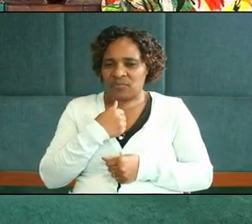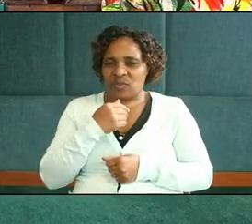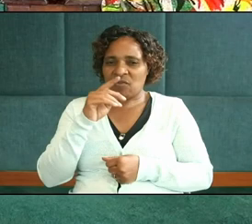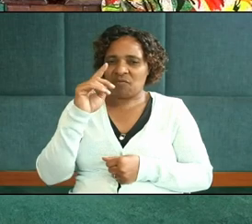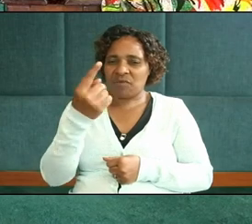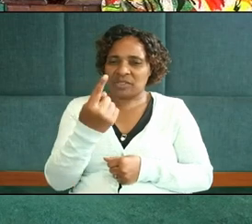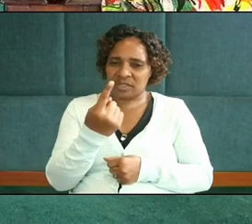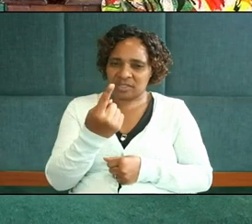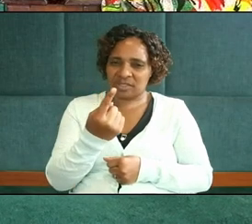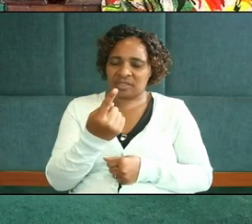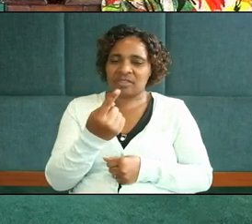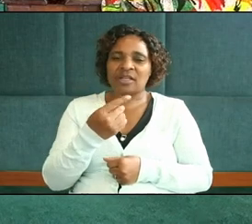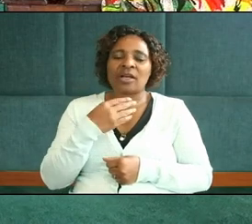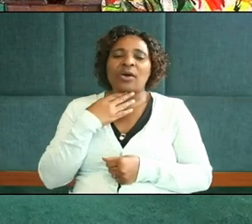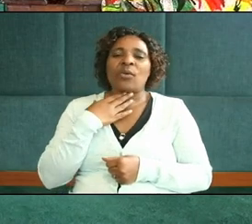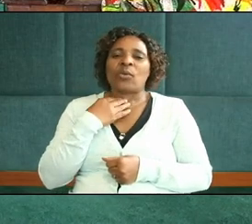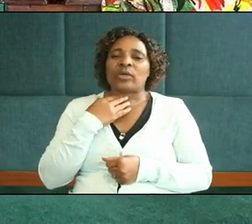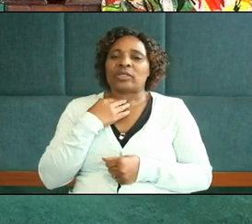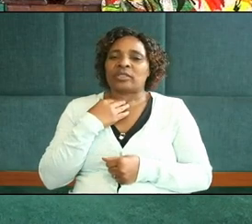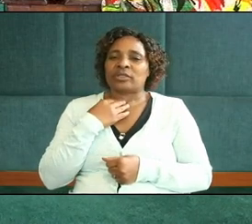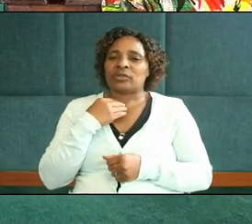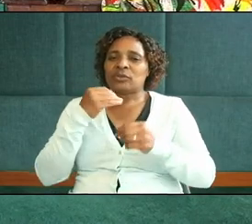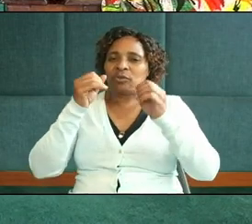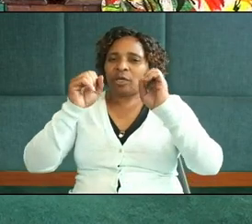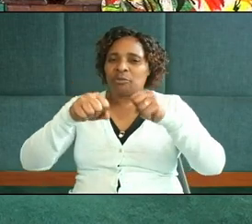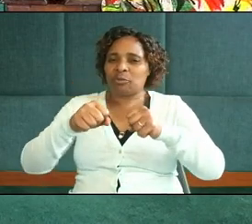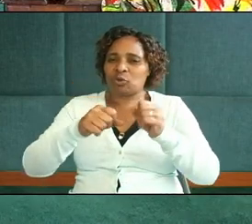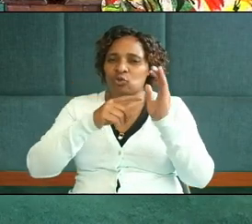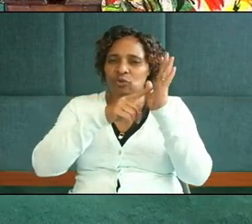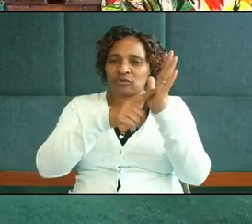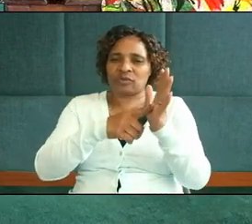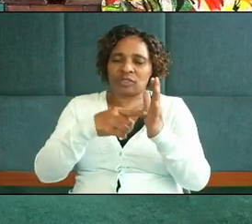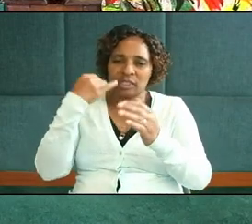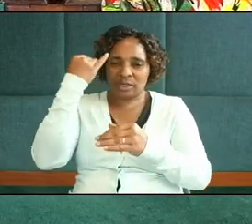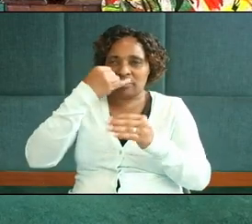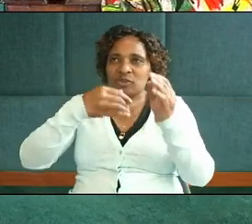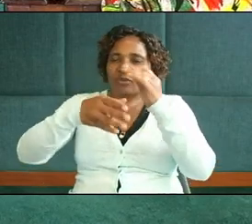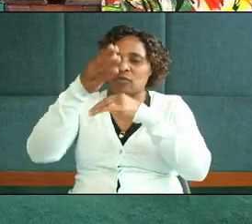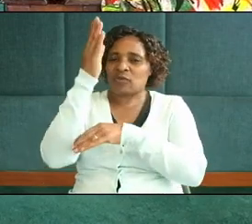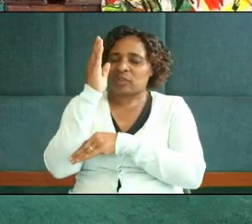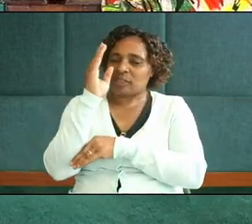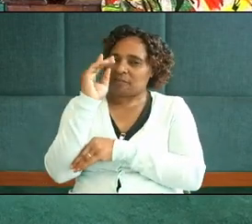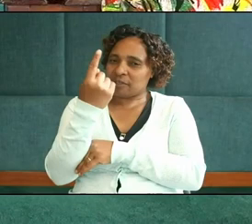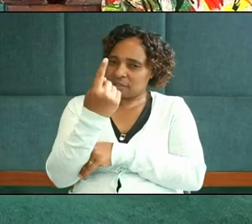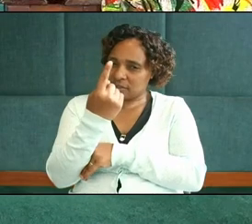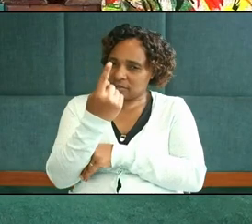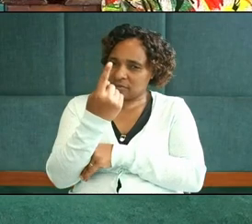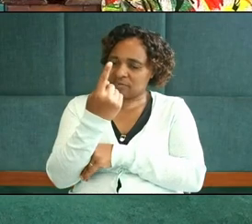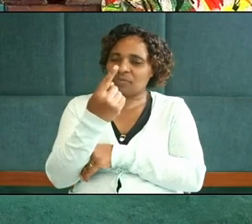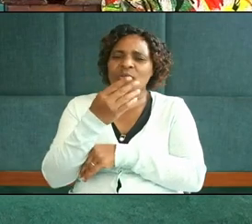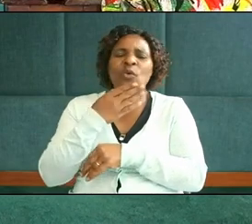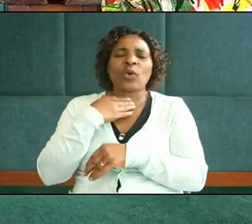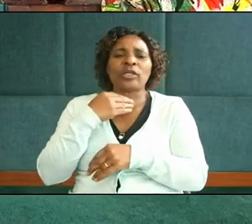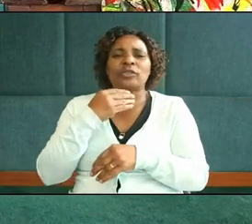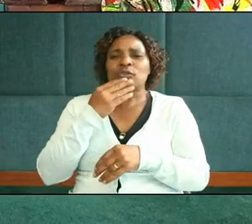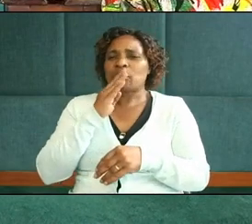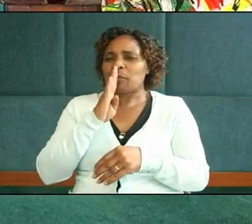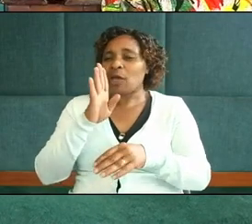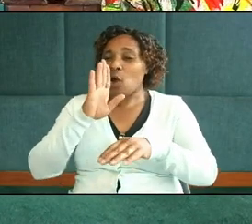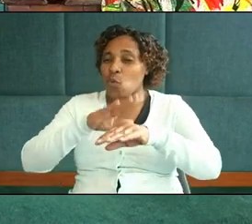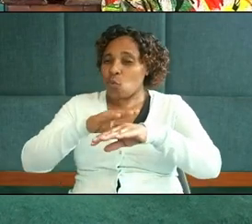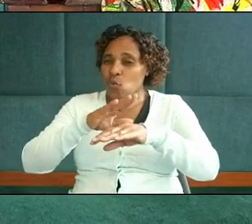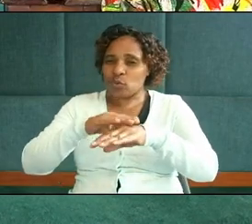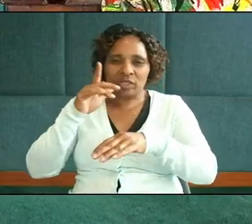First of all, I want to be able to reflect the image of God. Mm. That's the first one. I want to be a good listener.